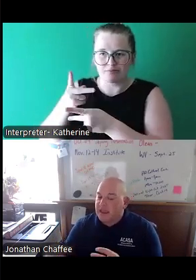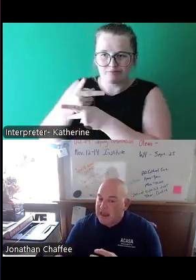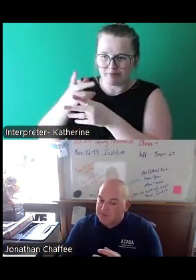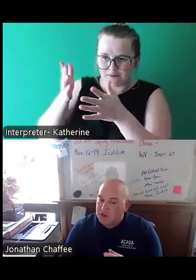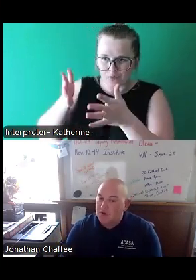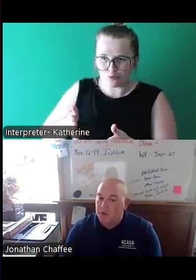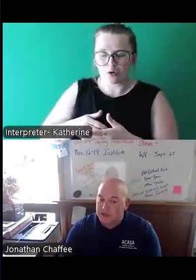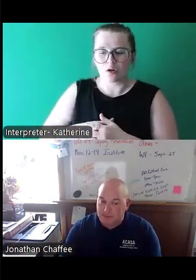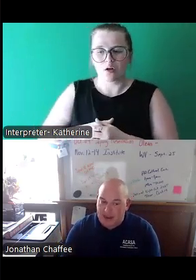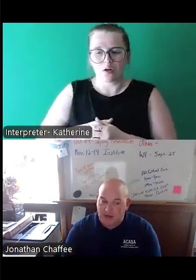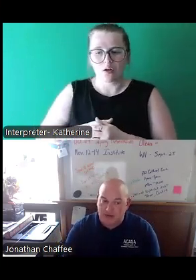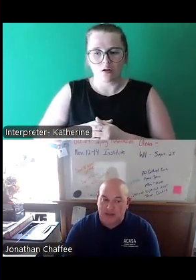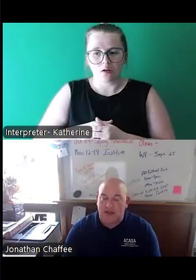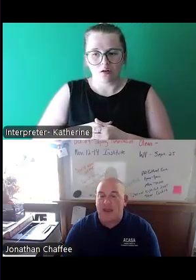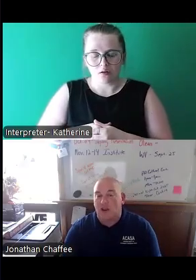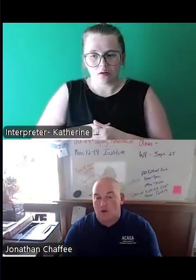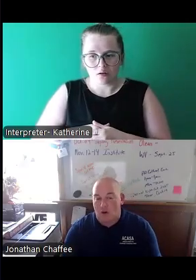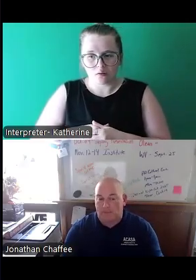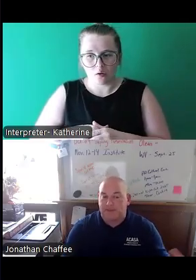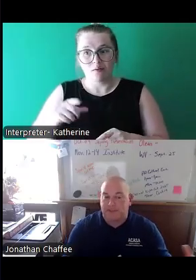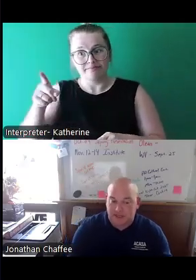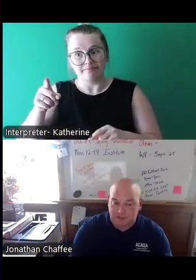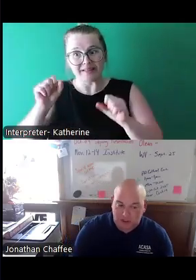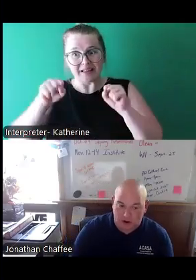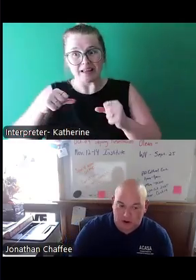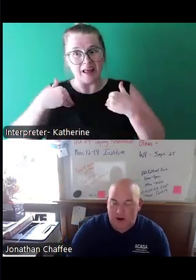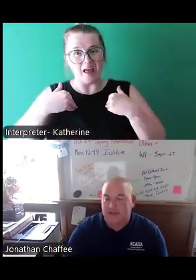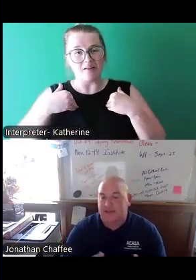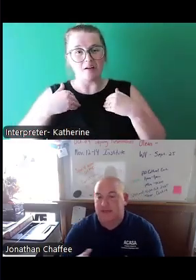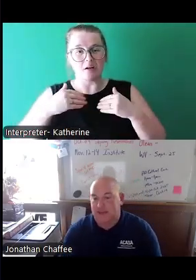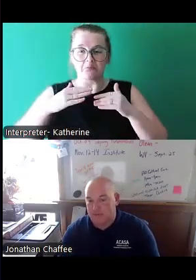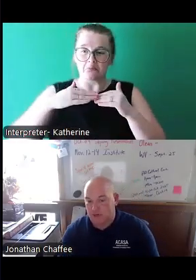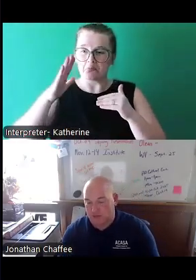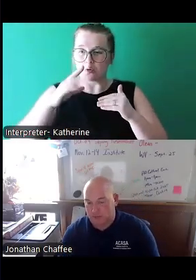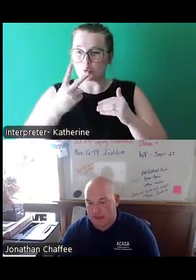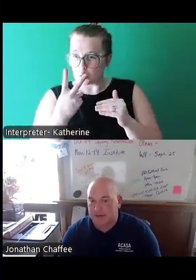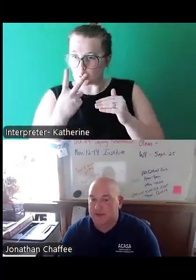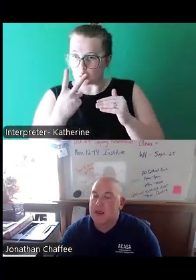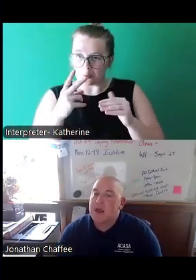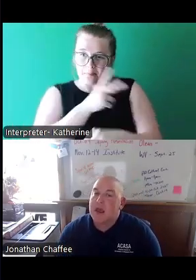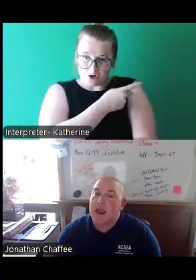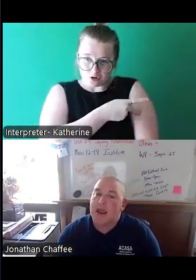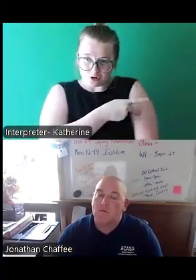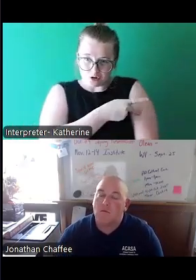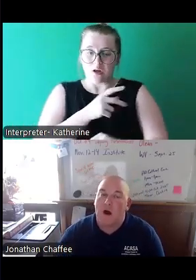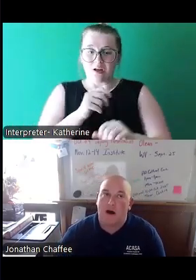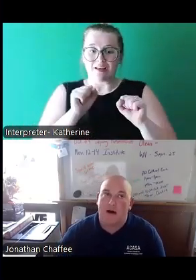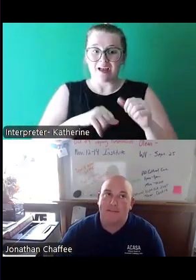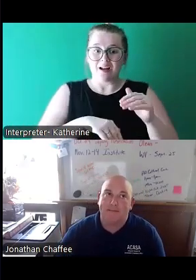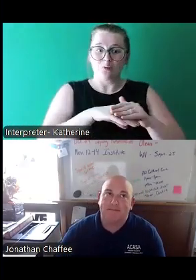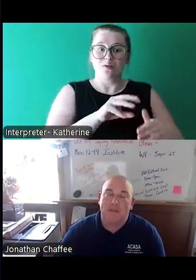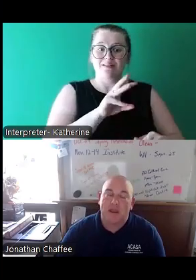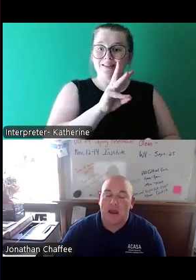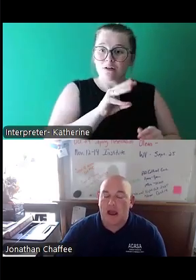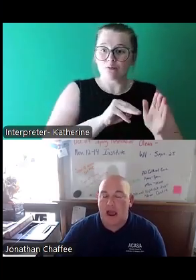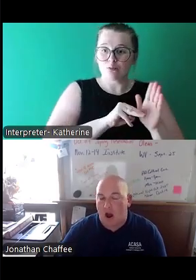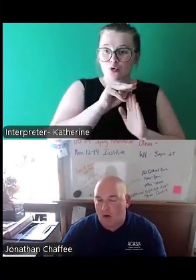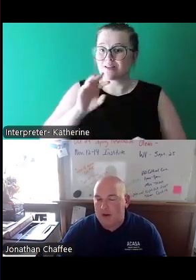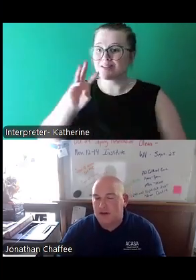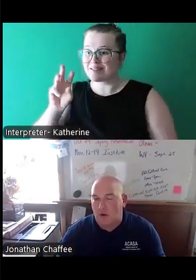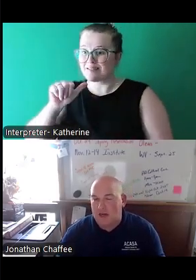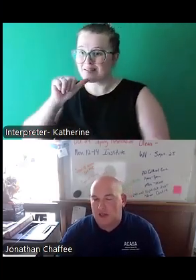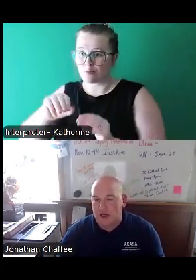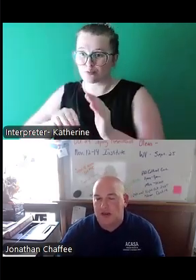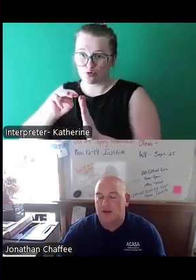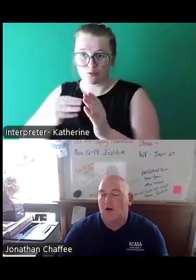But they can have 2+ patients, and they can grow up to 6 mature and 6 immature plants. And I